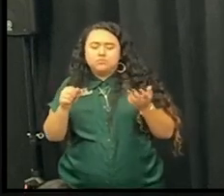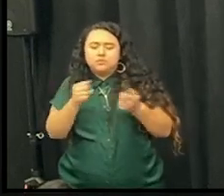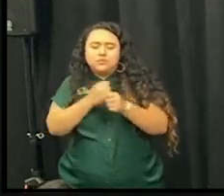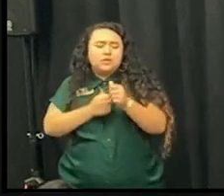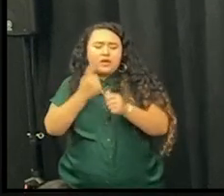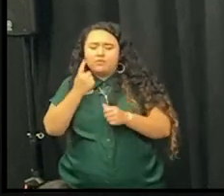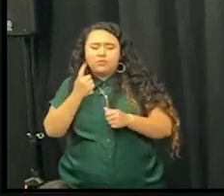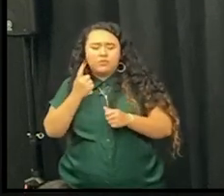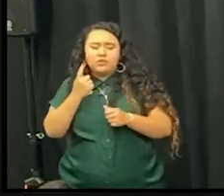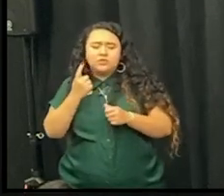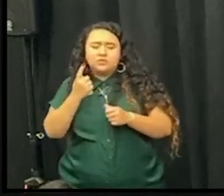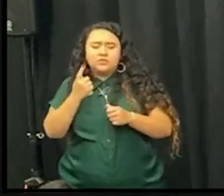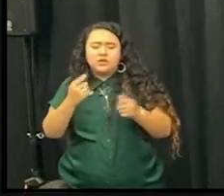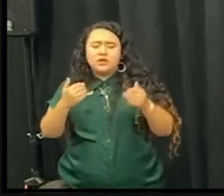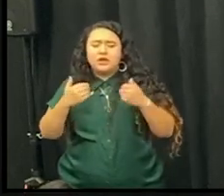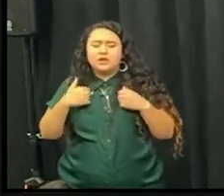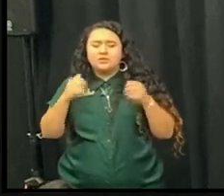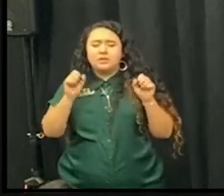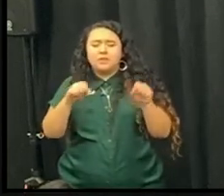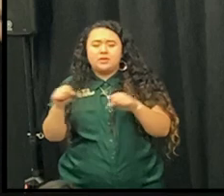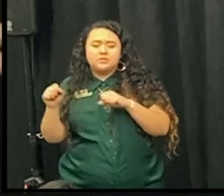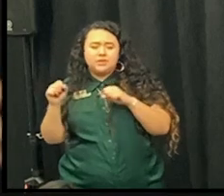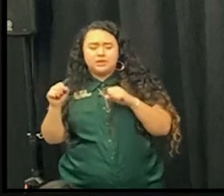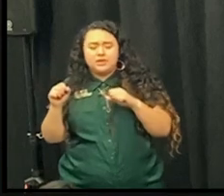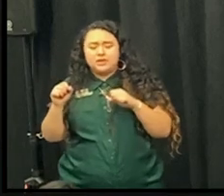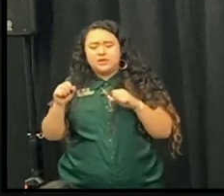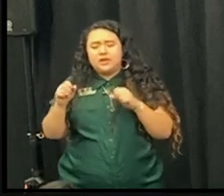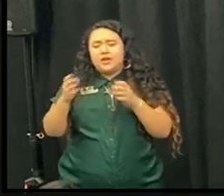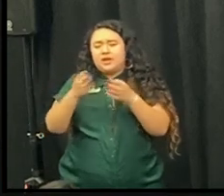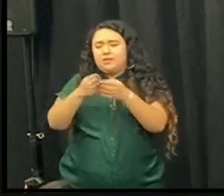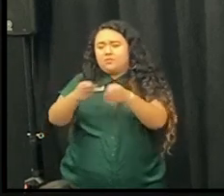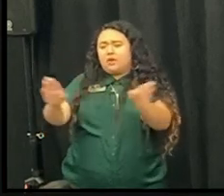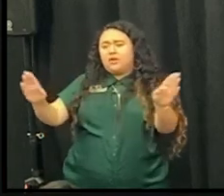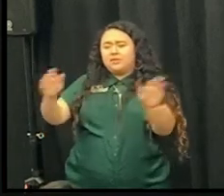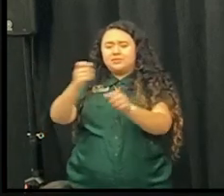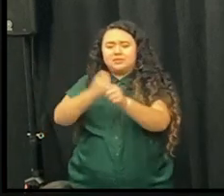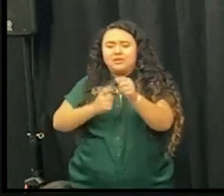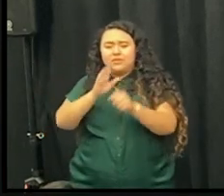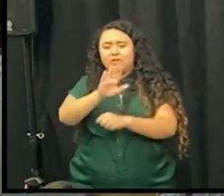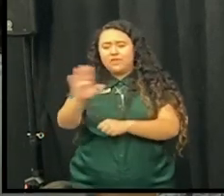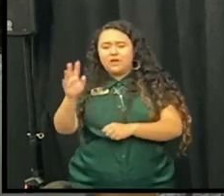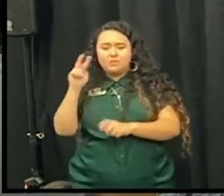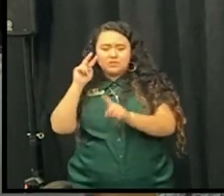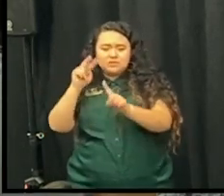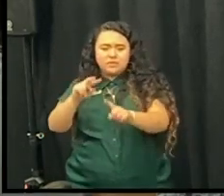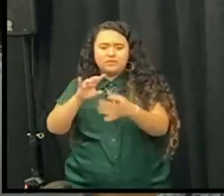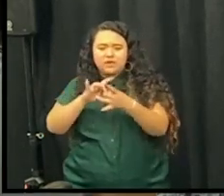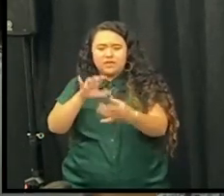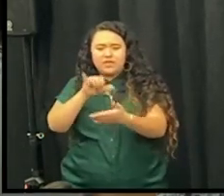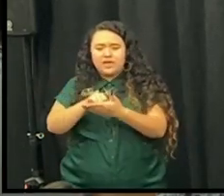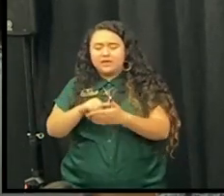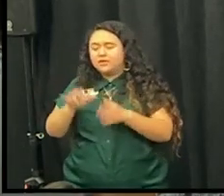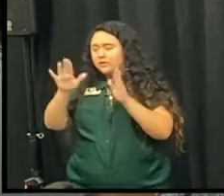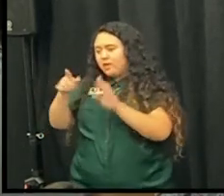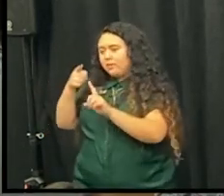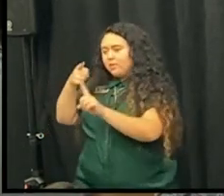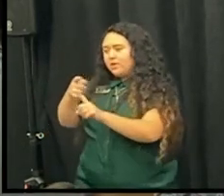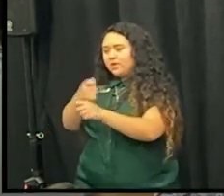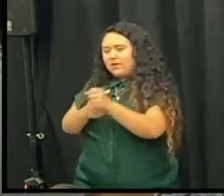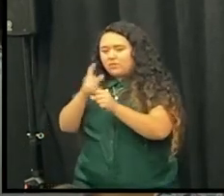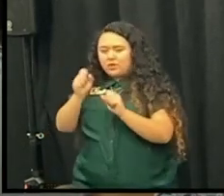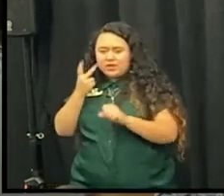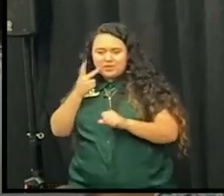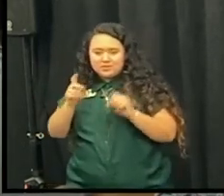is, it has a possibility. You know, it just kind of broadens everyone's perspective on that. That's a great point. Everyone can see